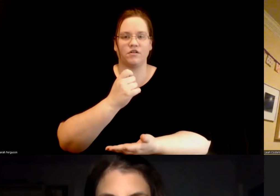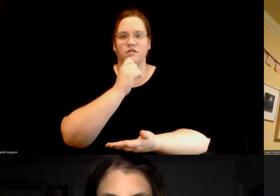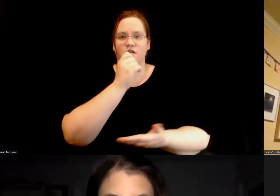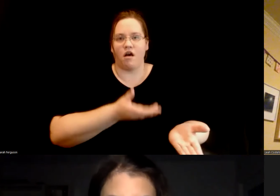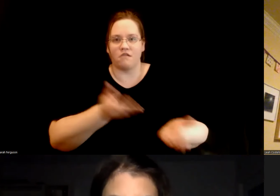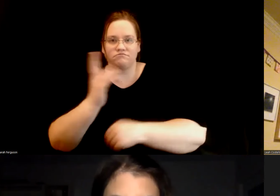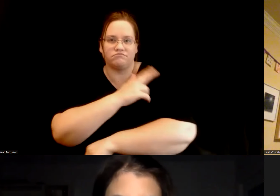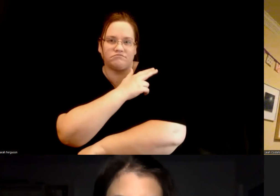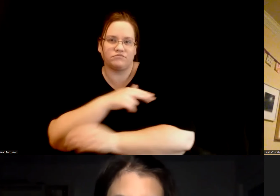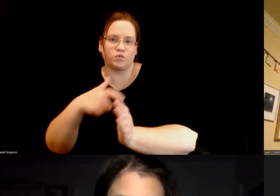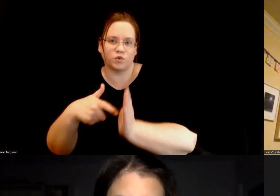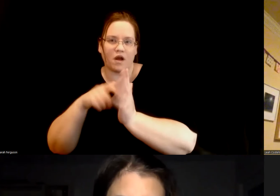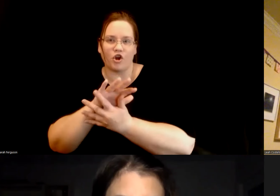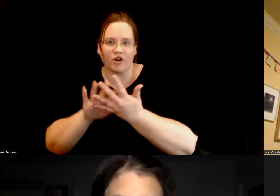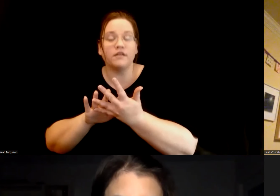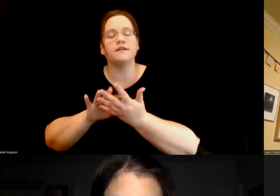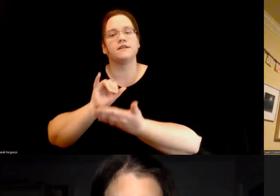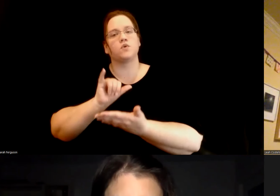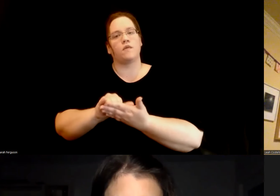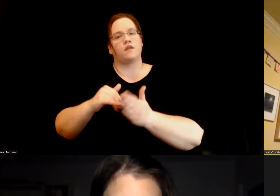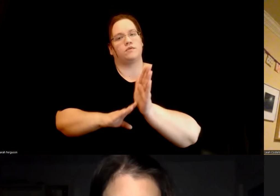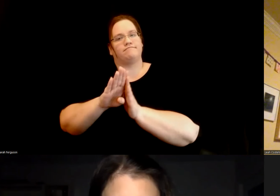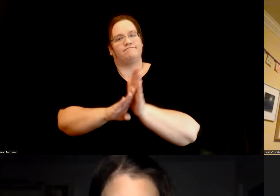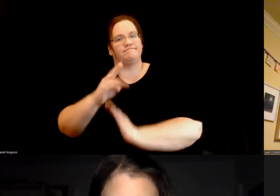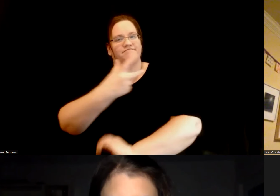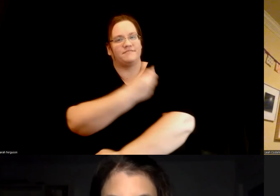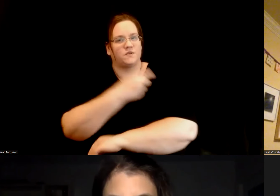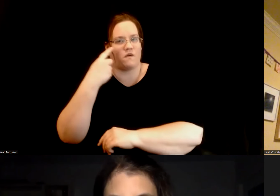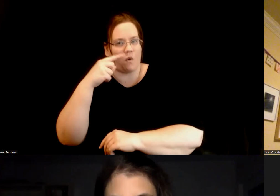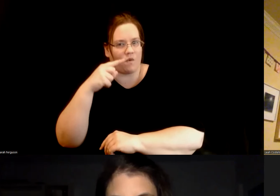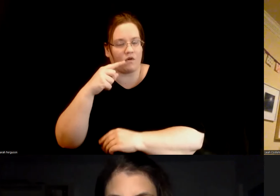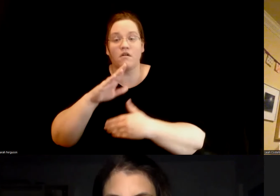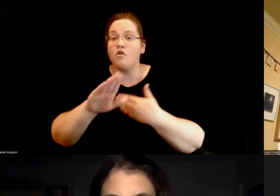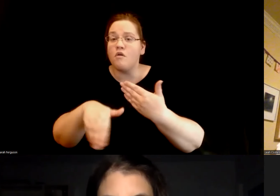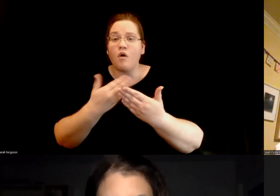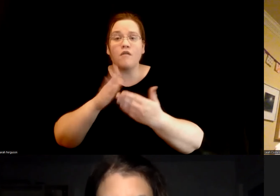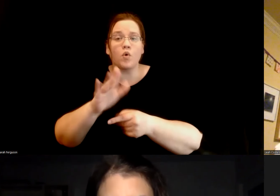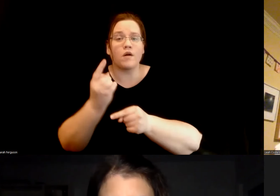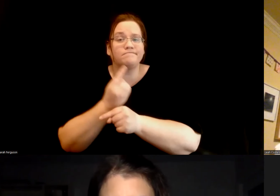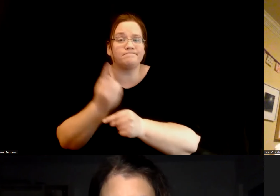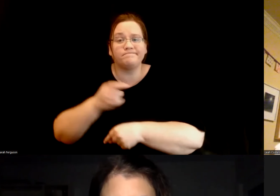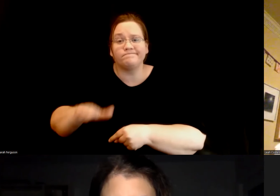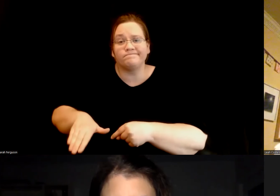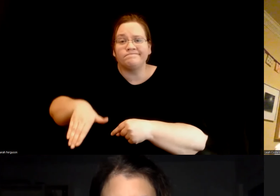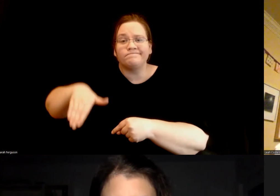death. And that's really what we develop vaccines for. I mean, all your pediatric routine vaccines are